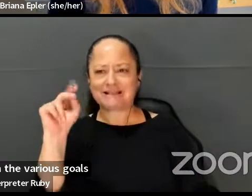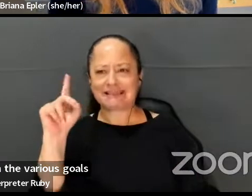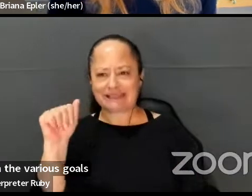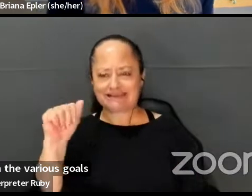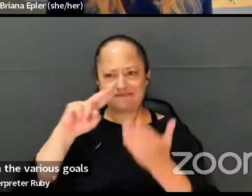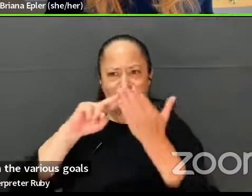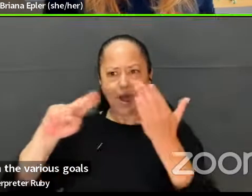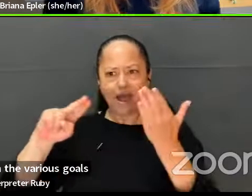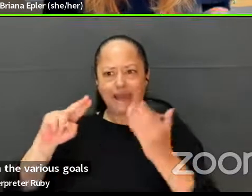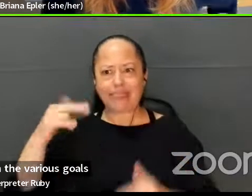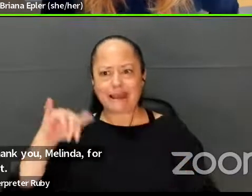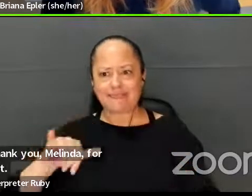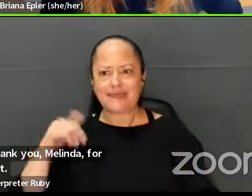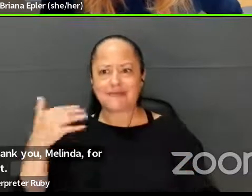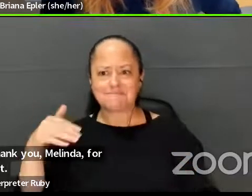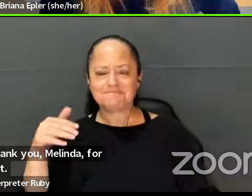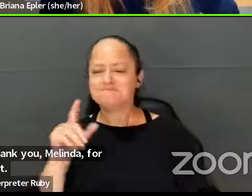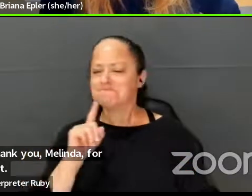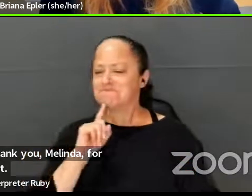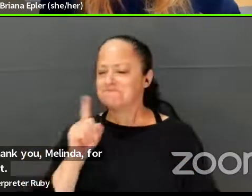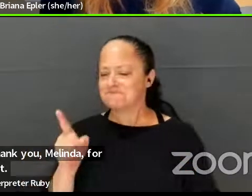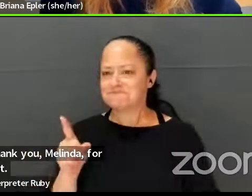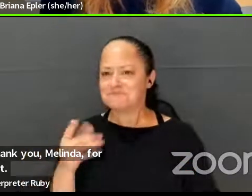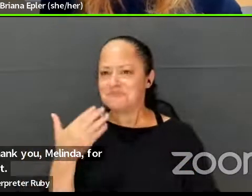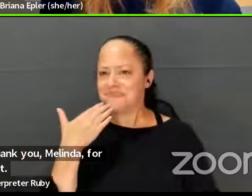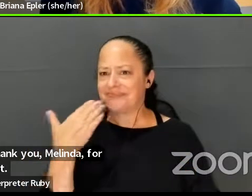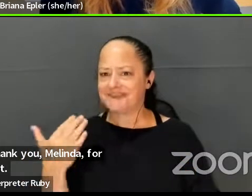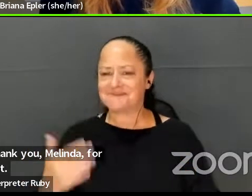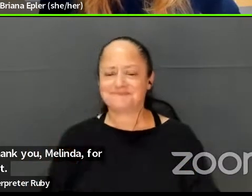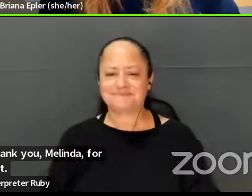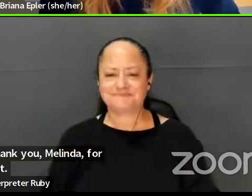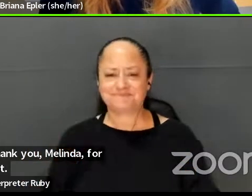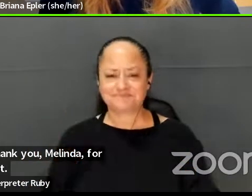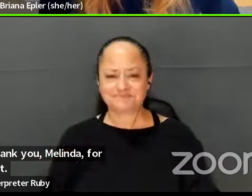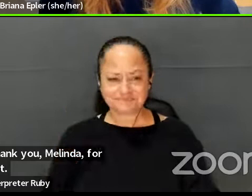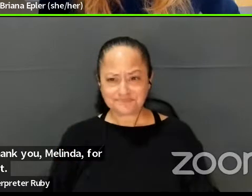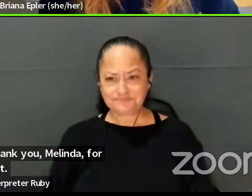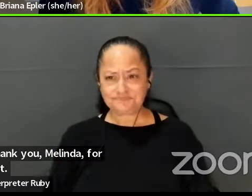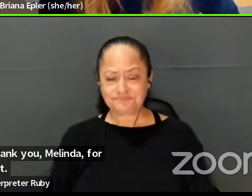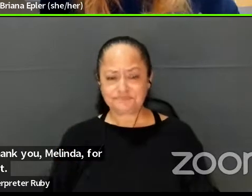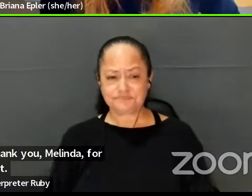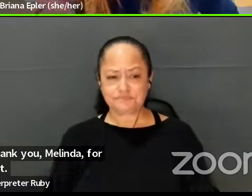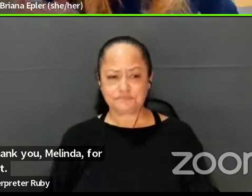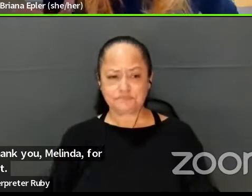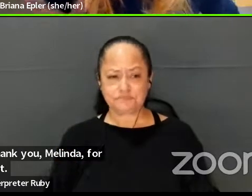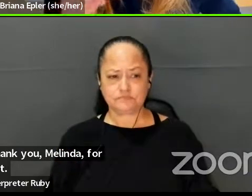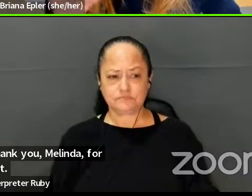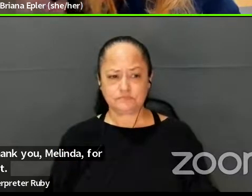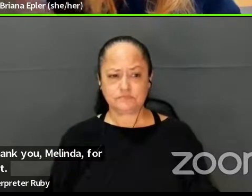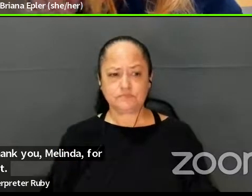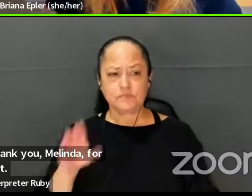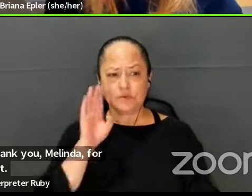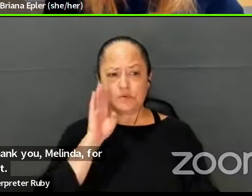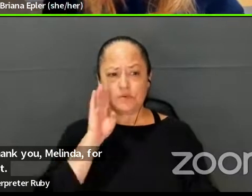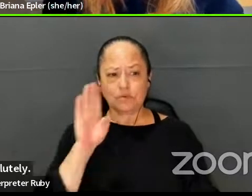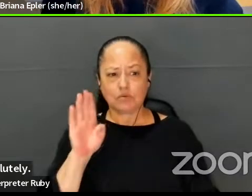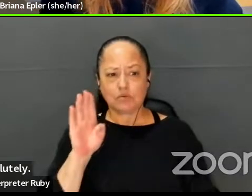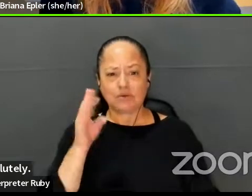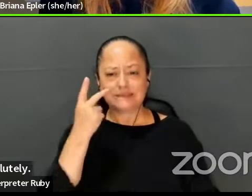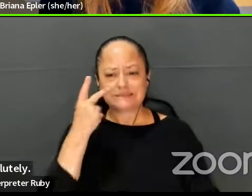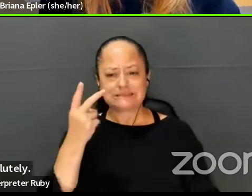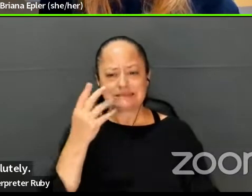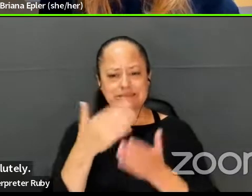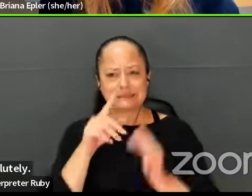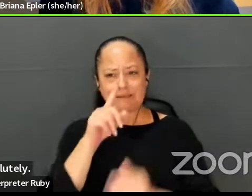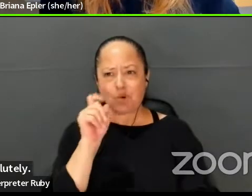highlighting that. Yeah, absolutely. Thank you for, yeah. So we will get to questions. I see a couple of questions